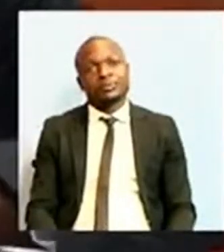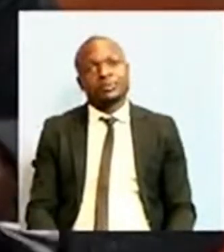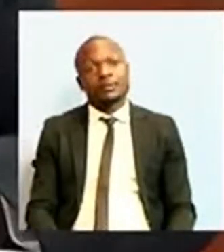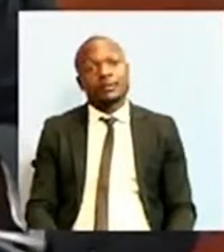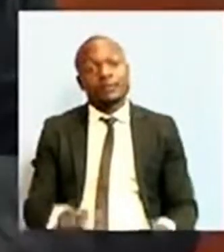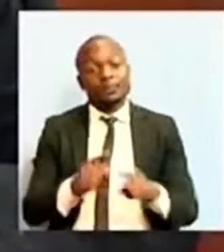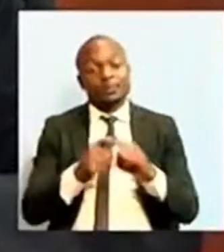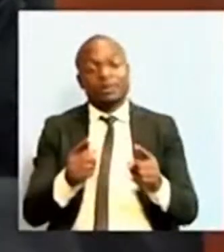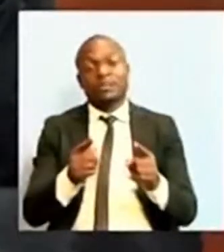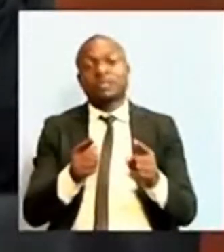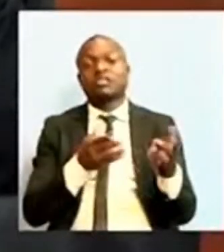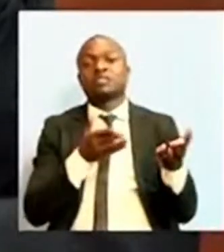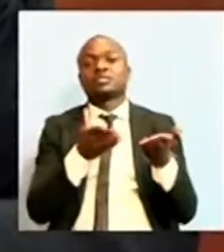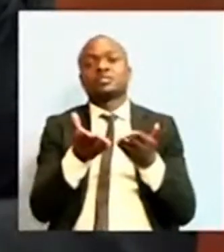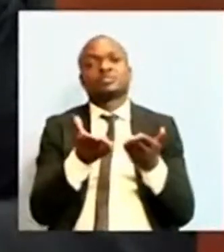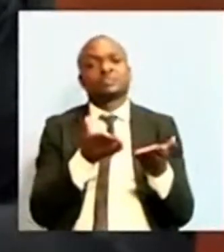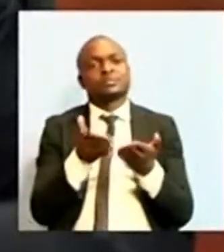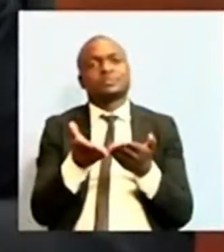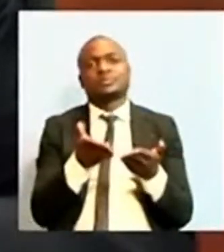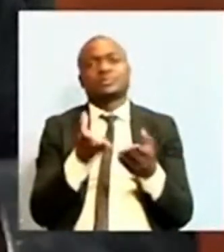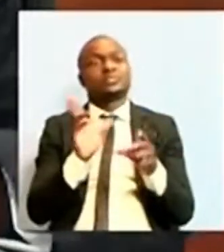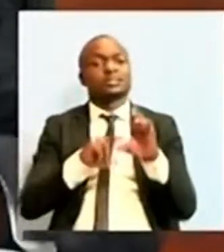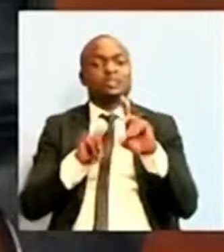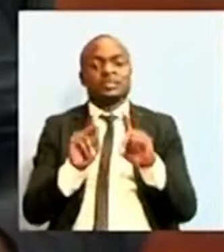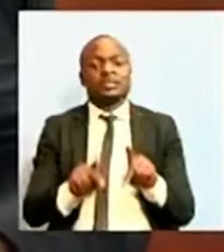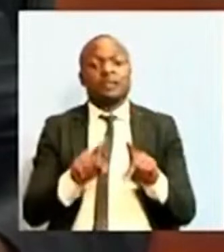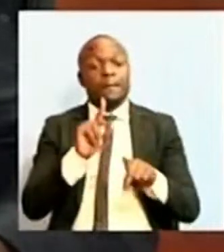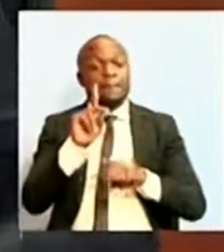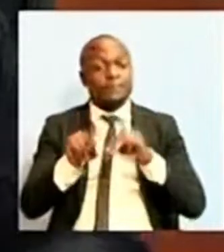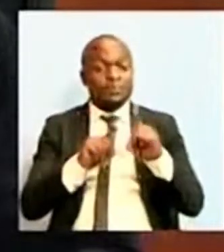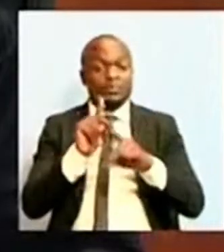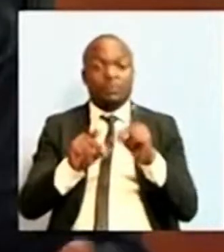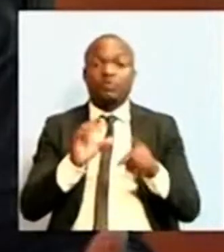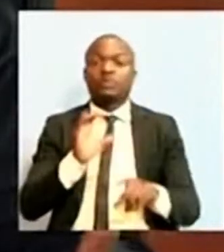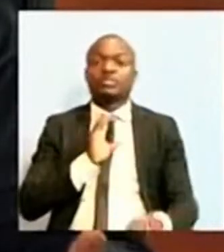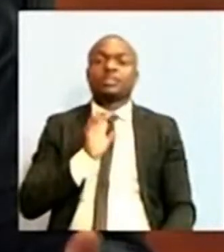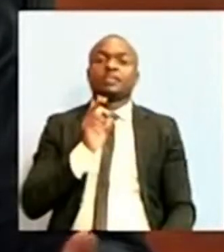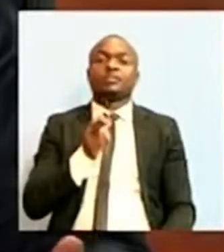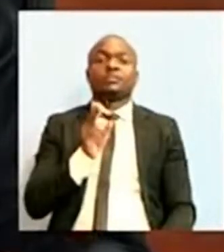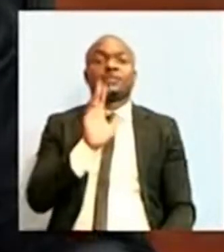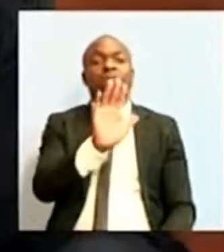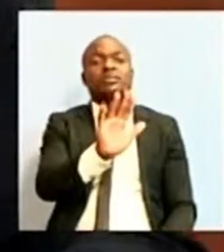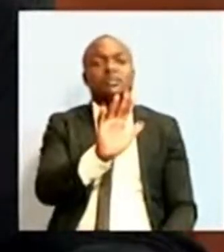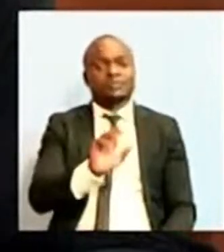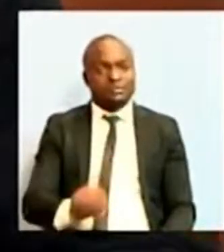Meanwhile, the services, Chair, for the people in Chiriabobo.